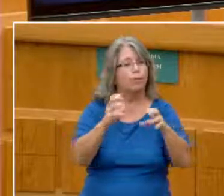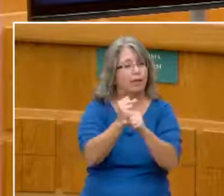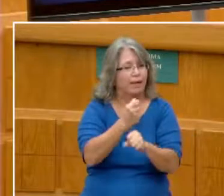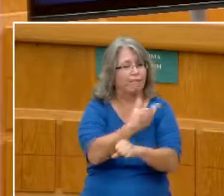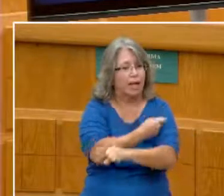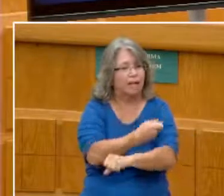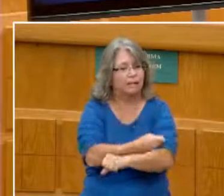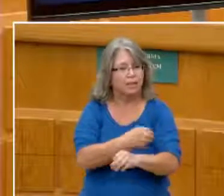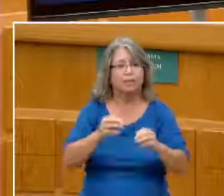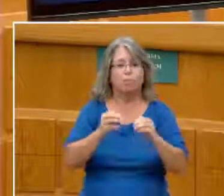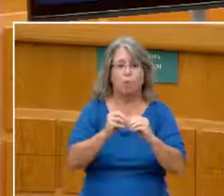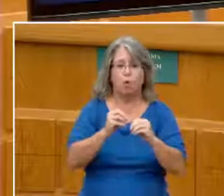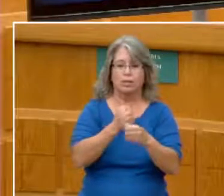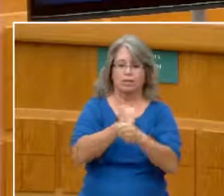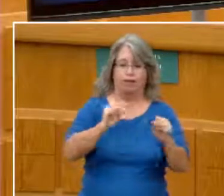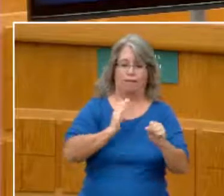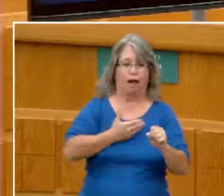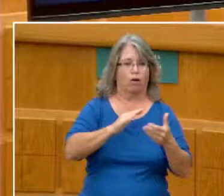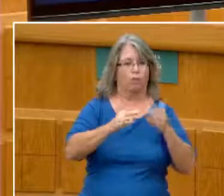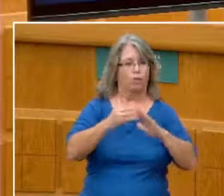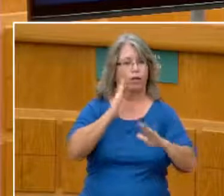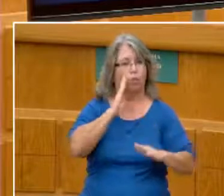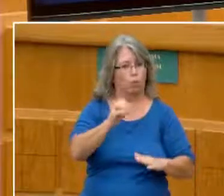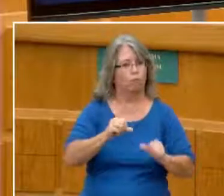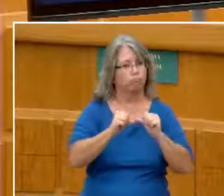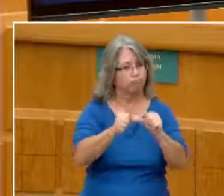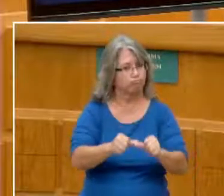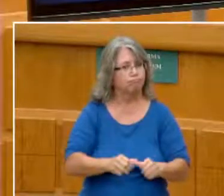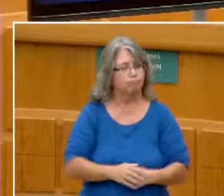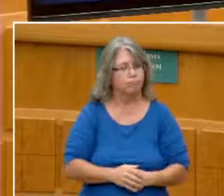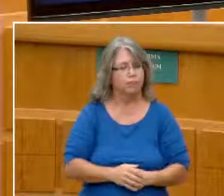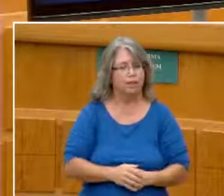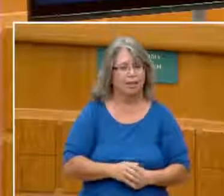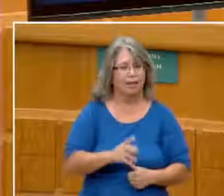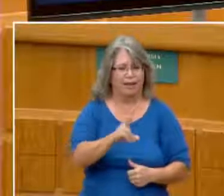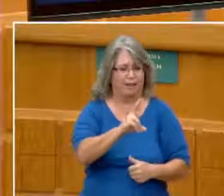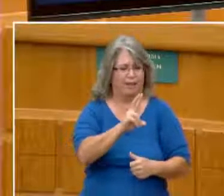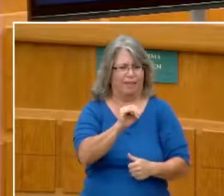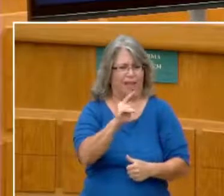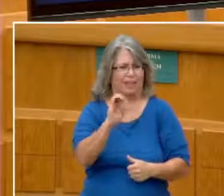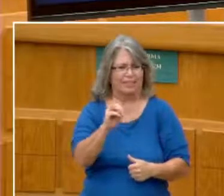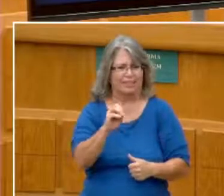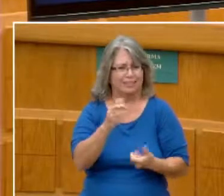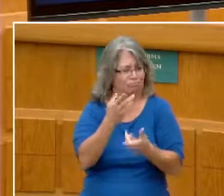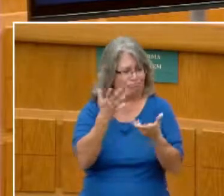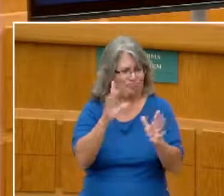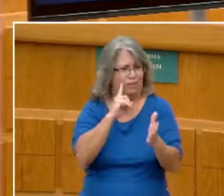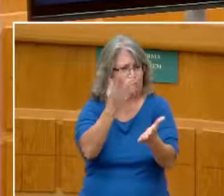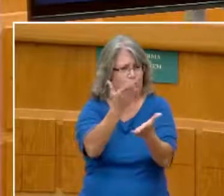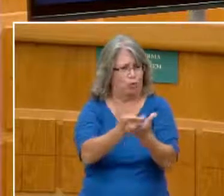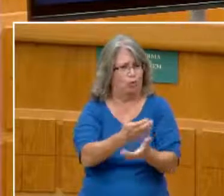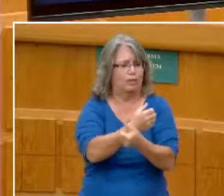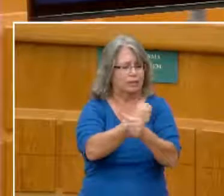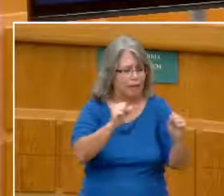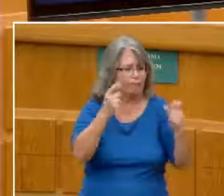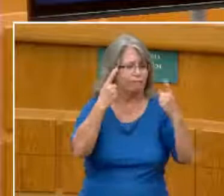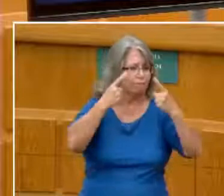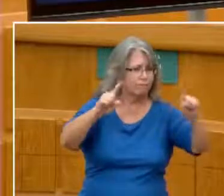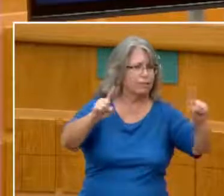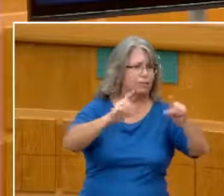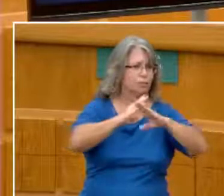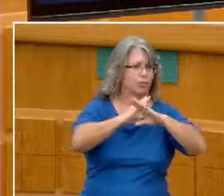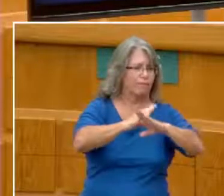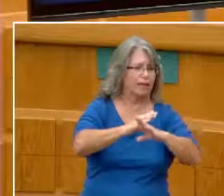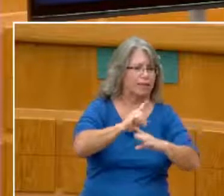COVID-19. COVID-19 vaccines have been proven safe and effective in preventing serious illness and death. Thank